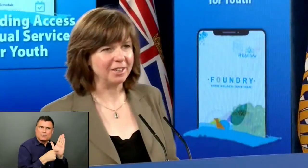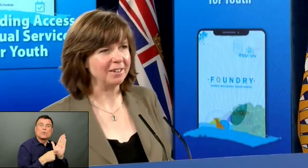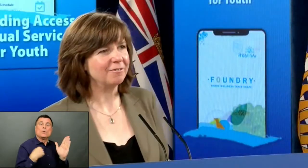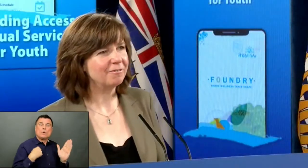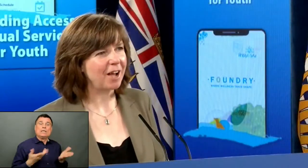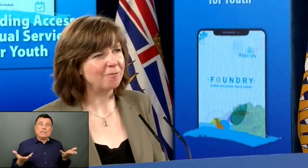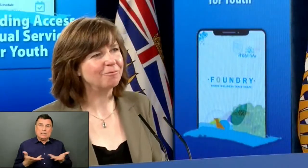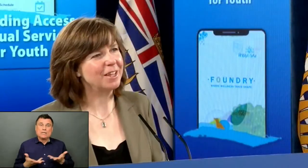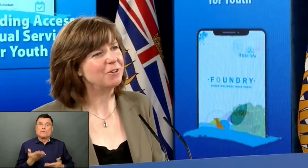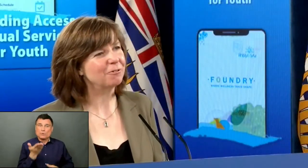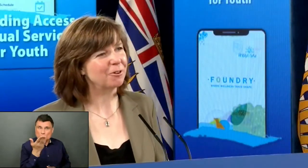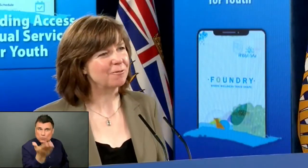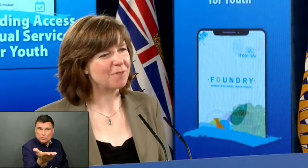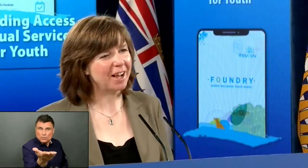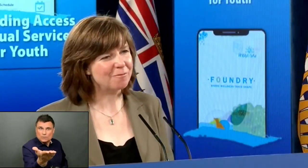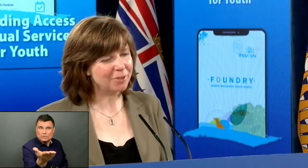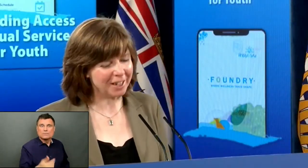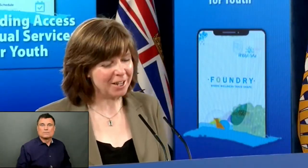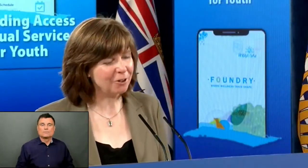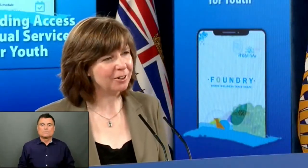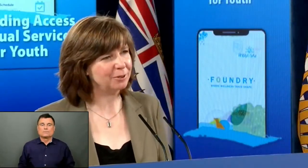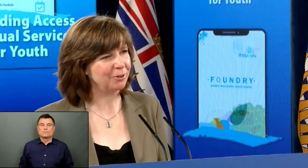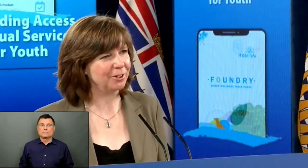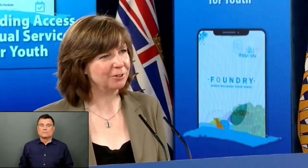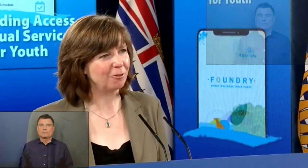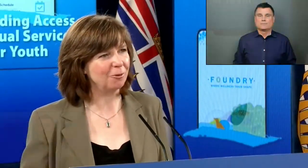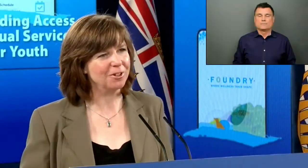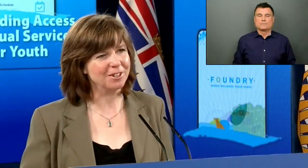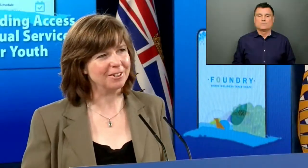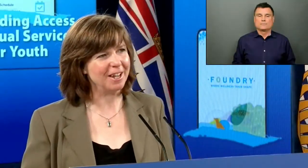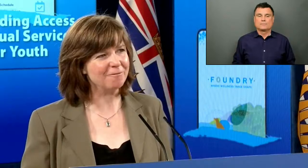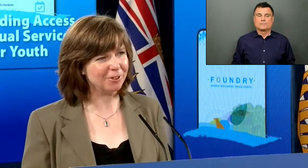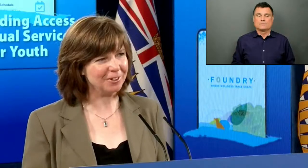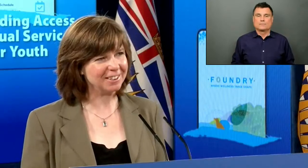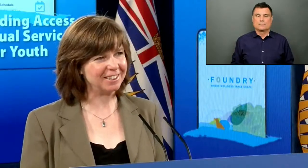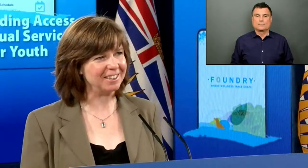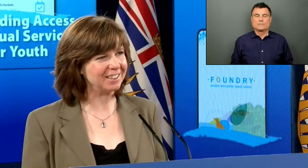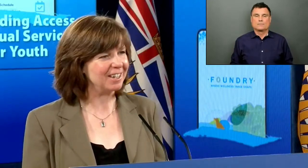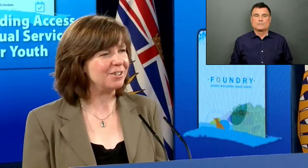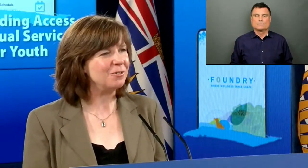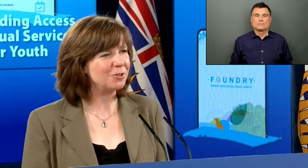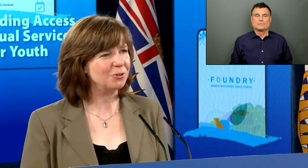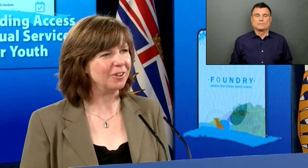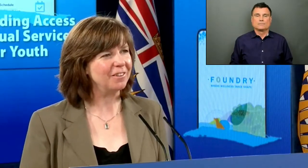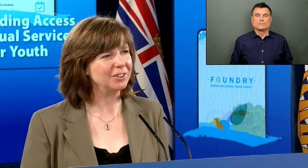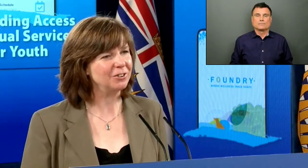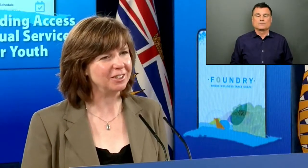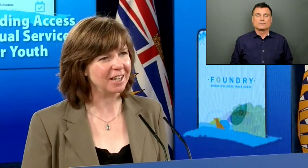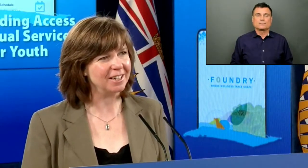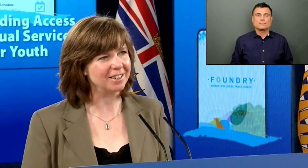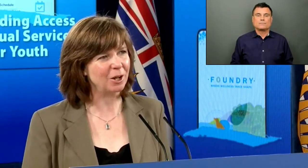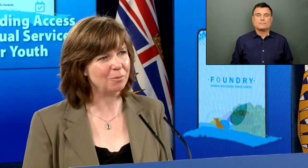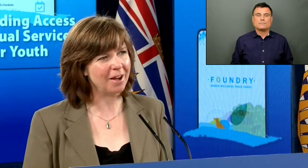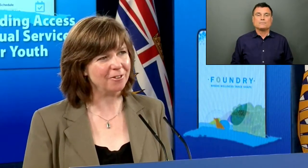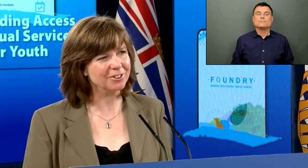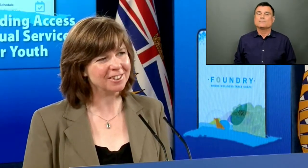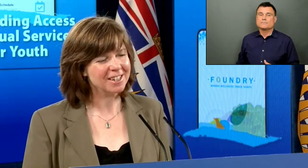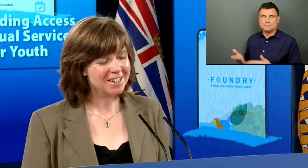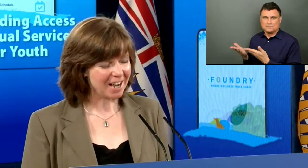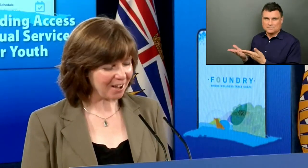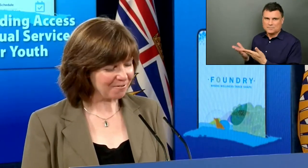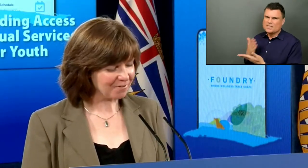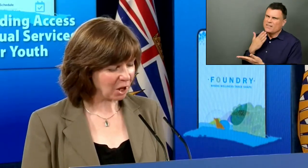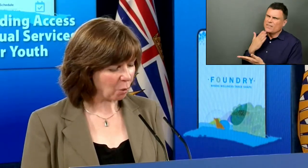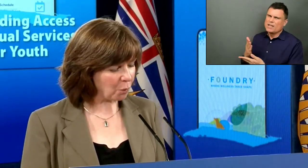Thank you, Christine. Thank you for bringing your experience forward to influence this new tool and this new design to help